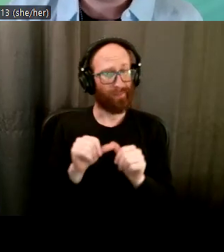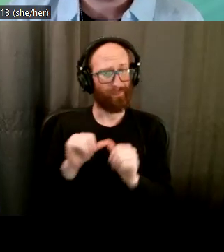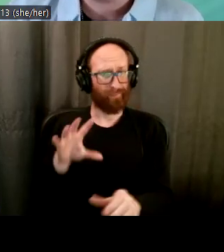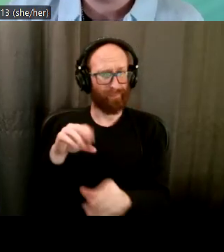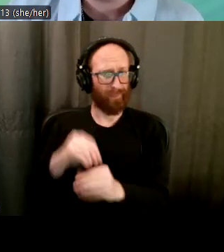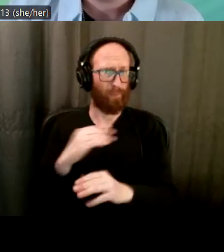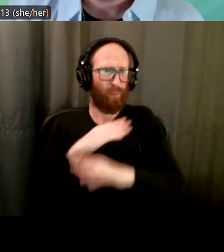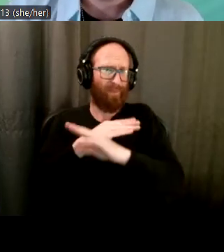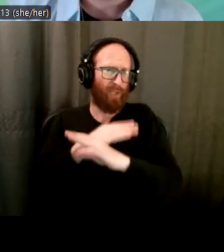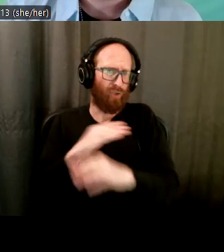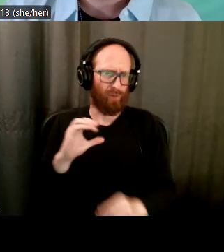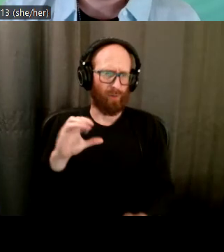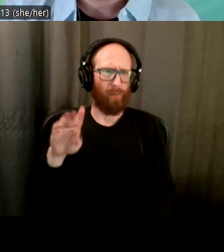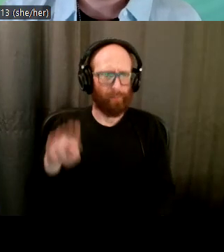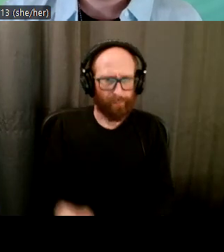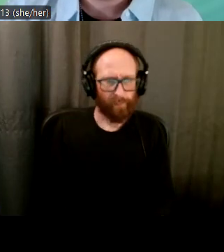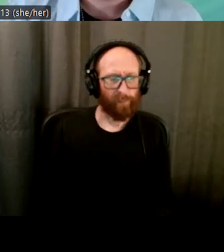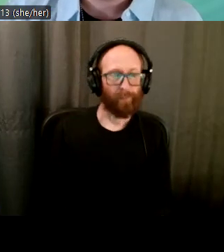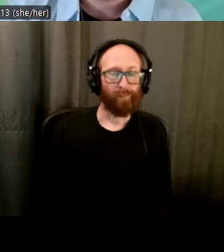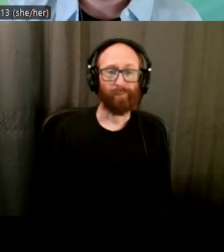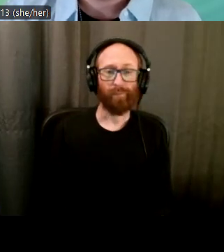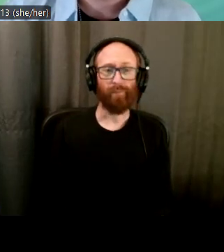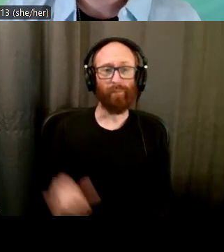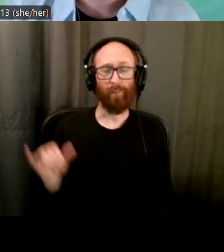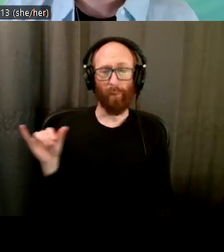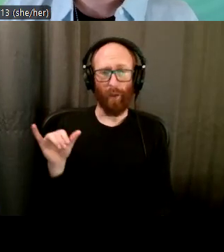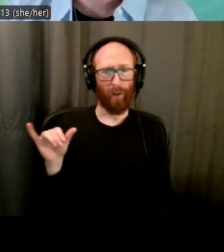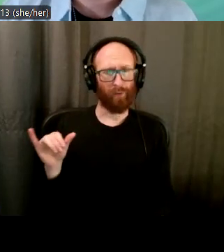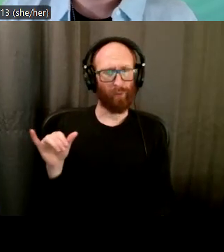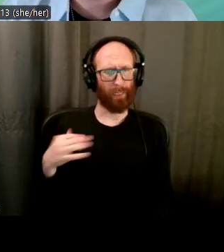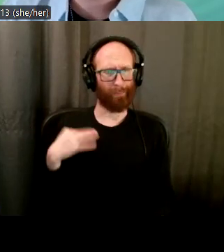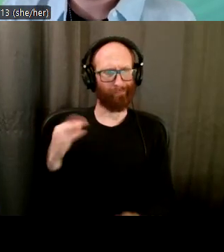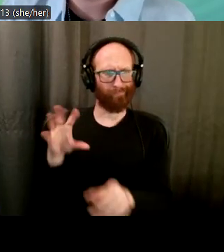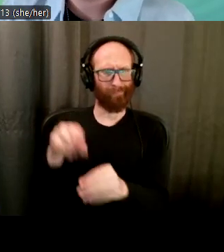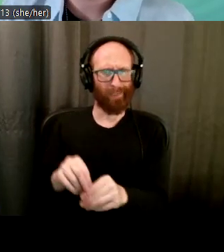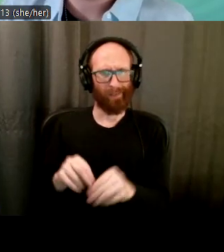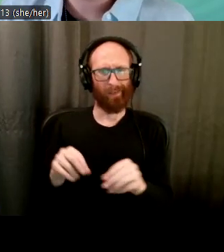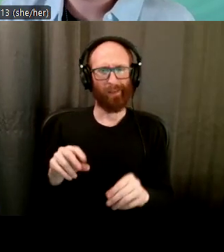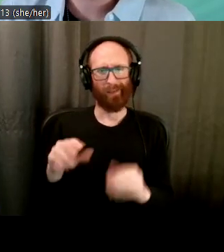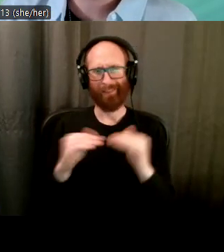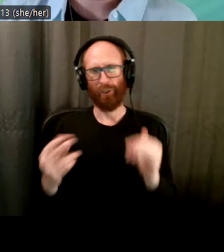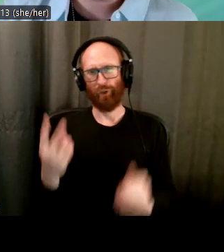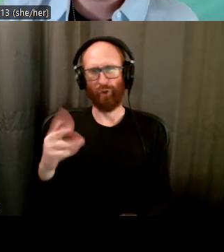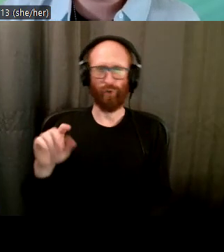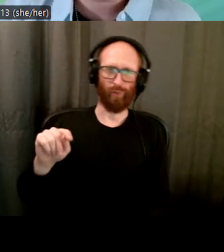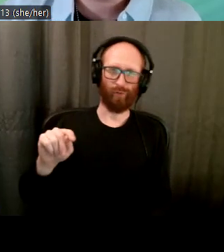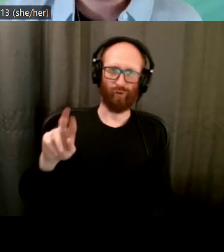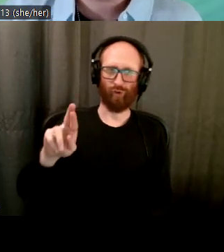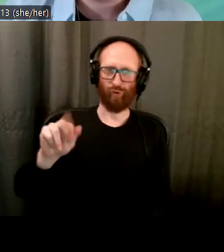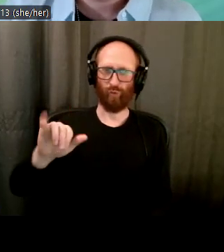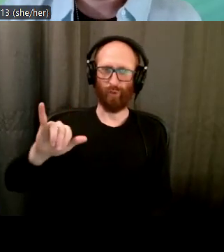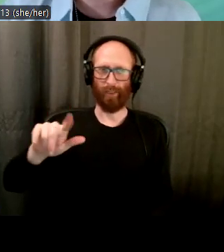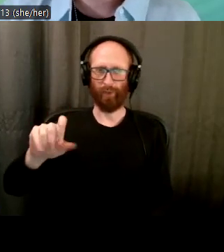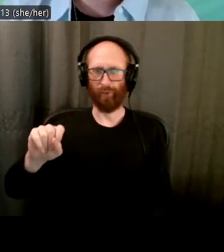prevention club. He also elected to attend the Tier 2 Trails group about stress and coping skills.